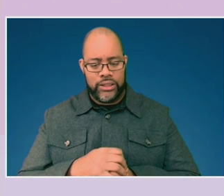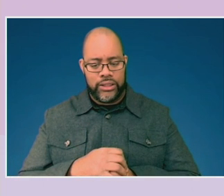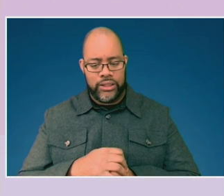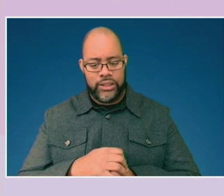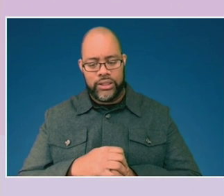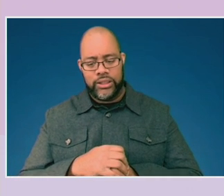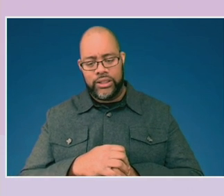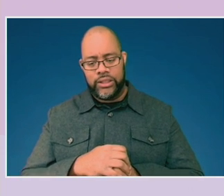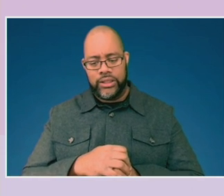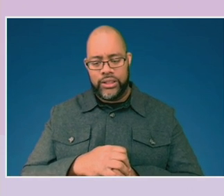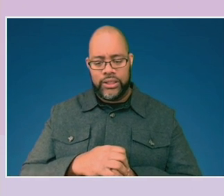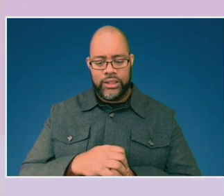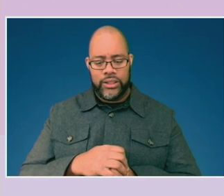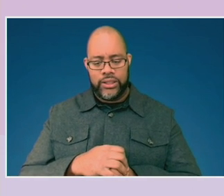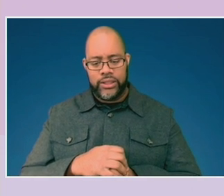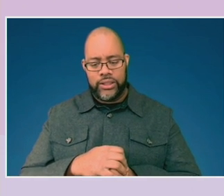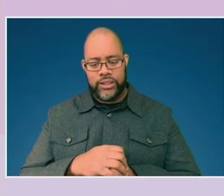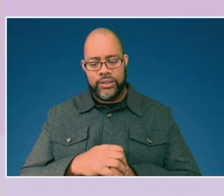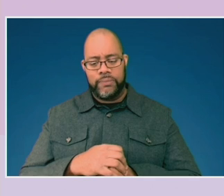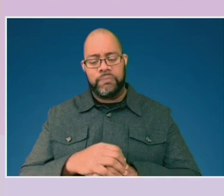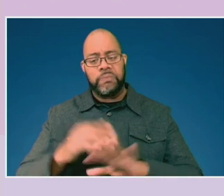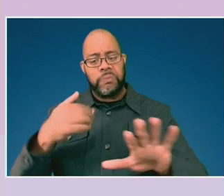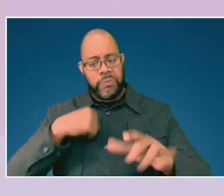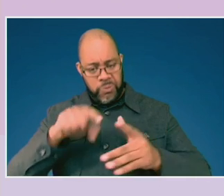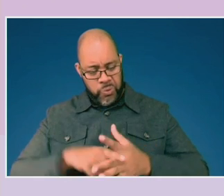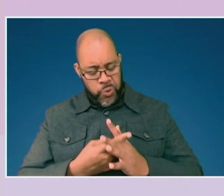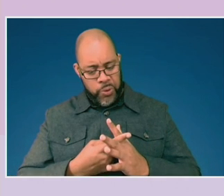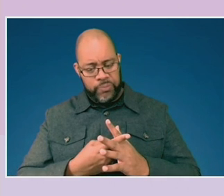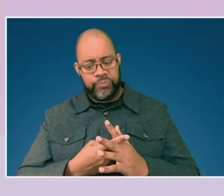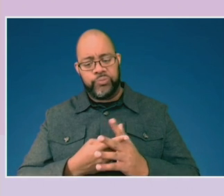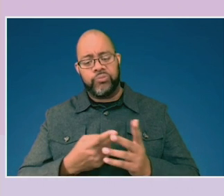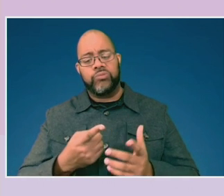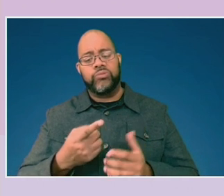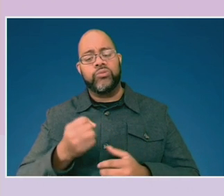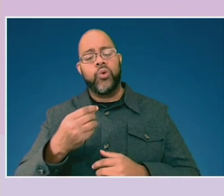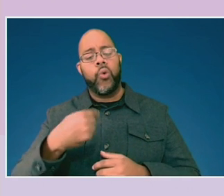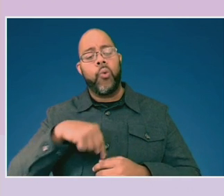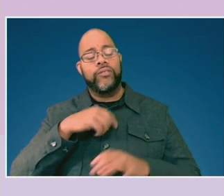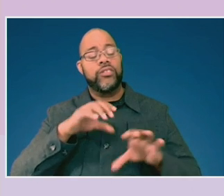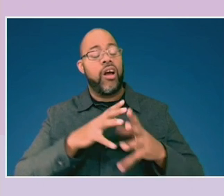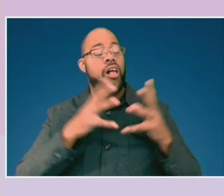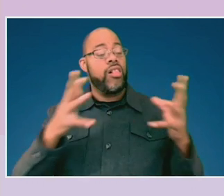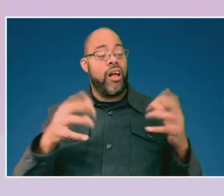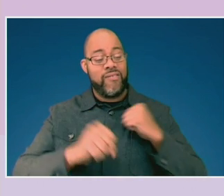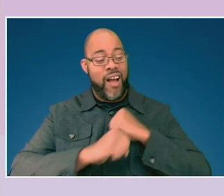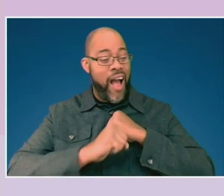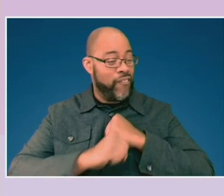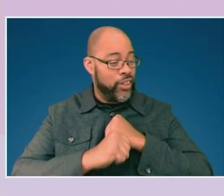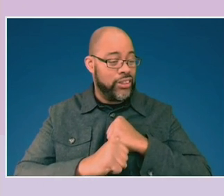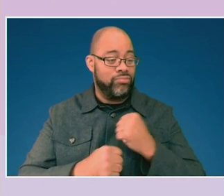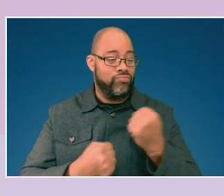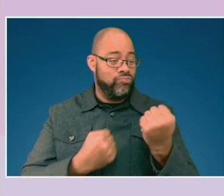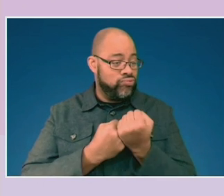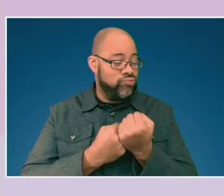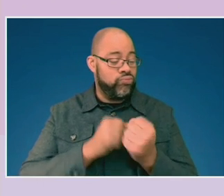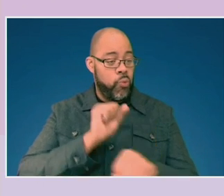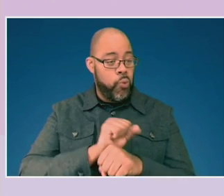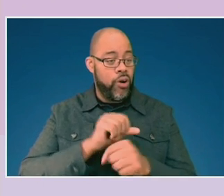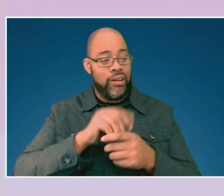I don't mind to start. And so we've done a lot of advocacy work in